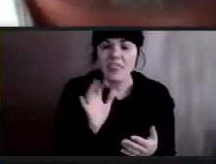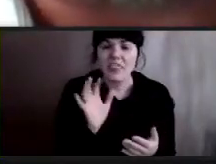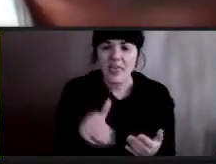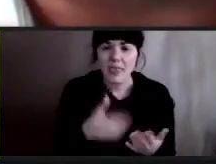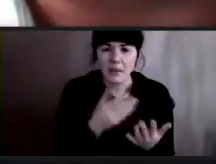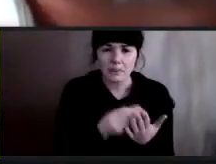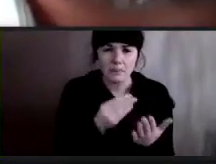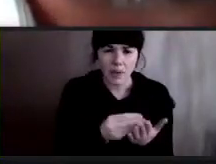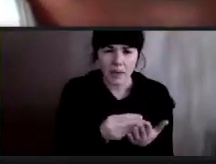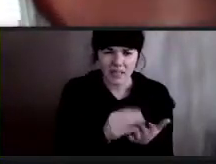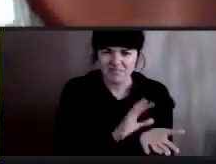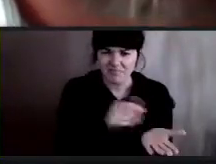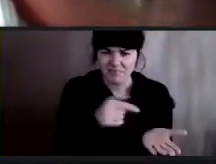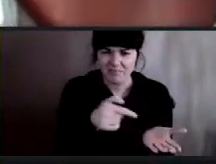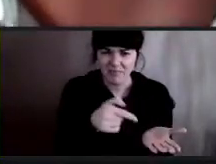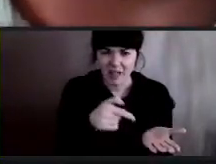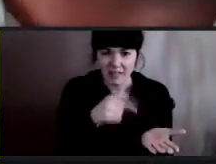they